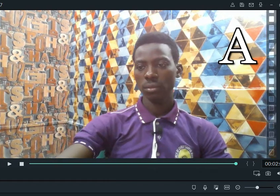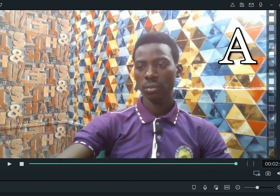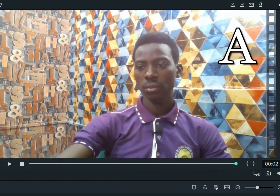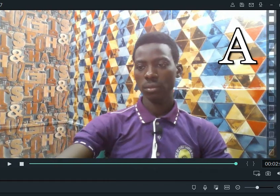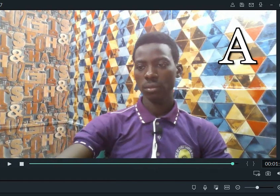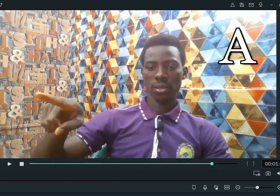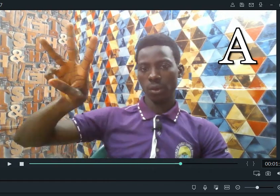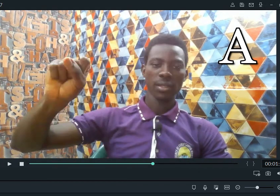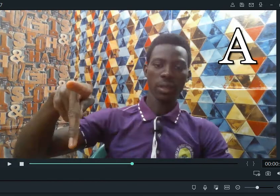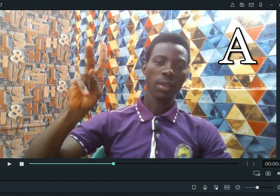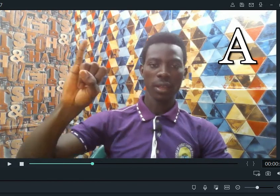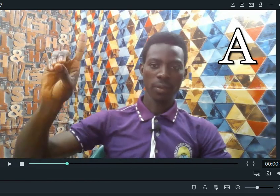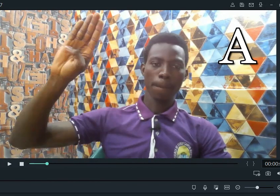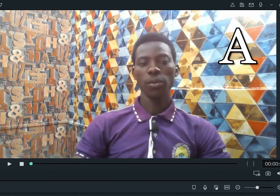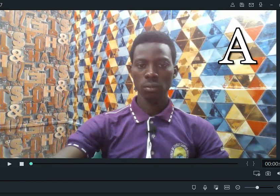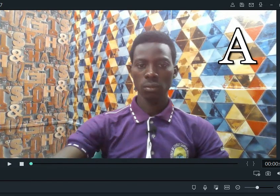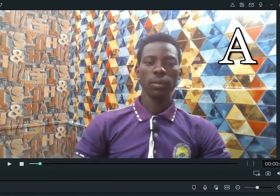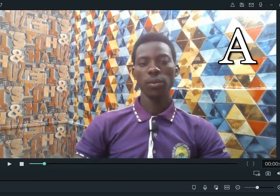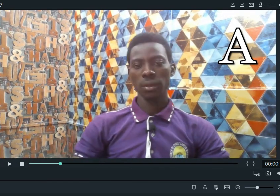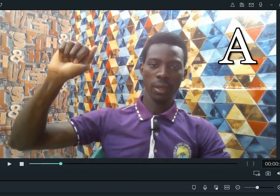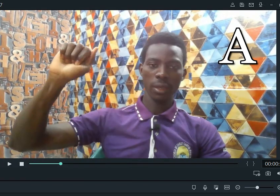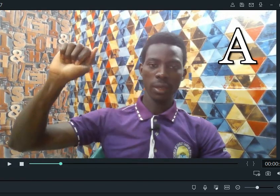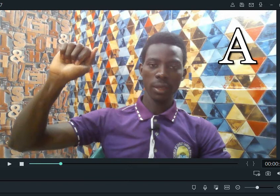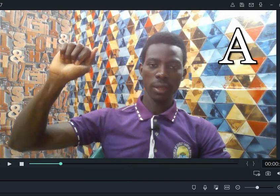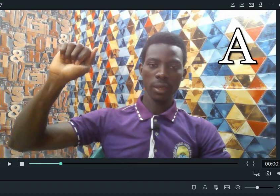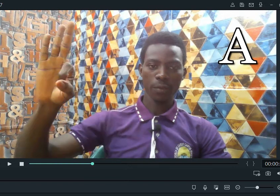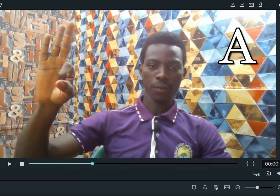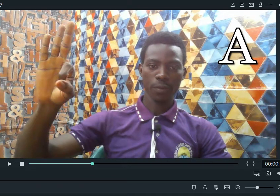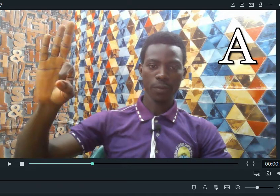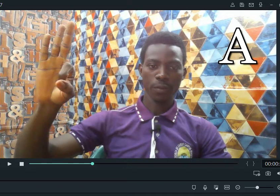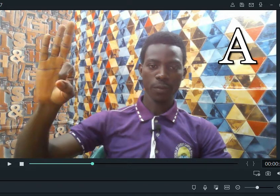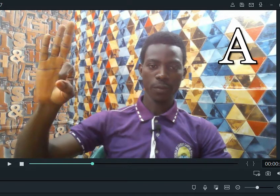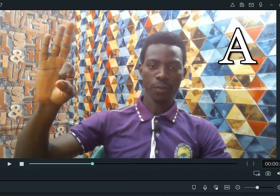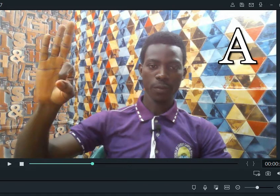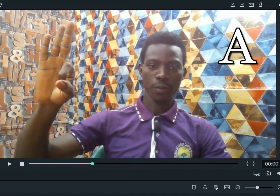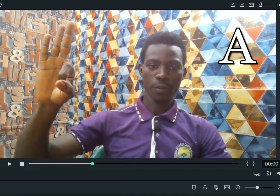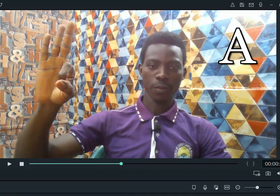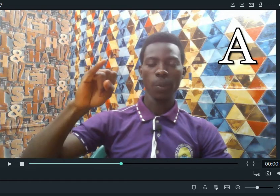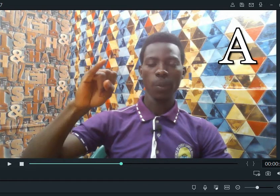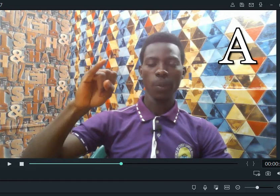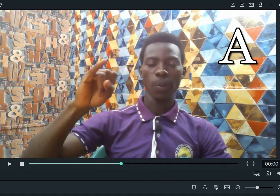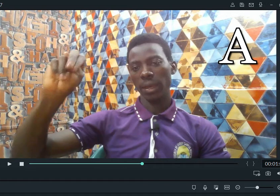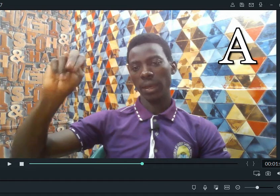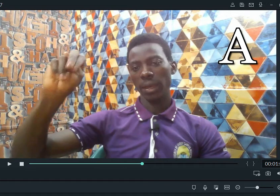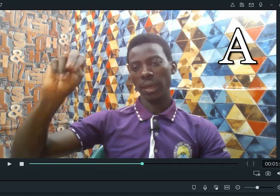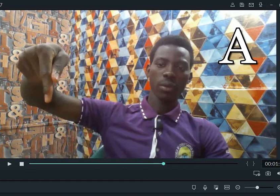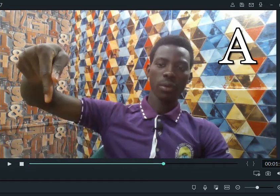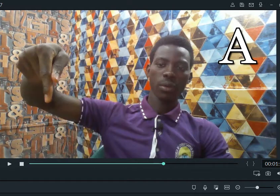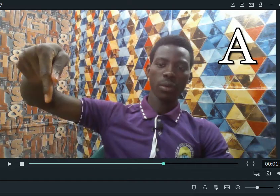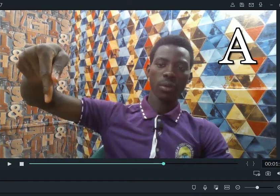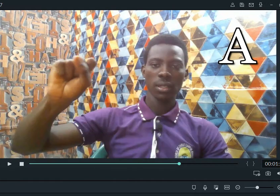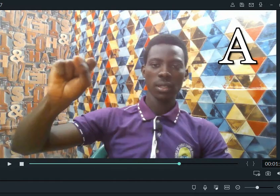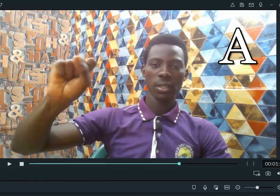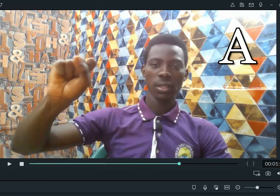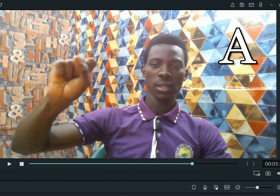video. Like this is going to run through. So you just have to create several splits in the titles over here.